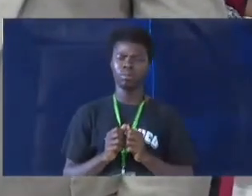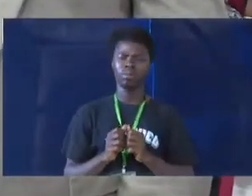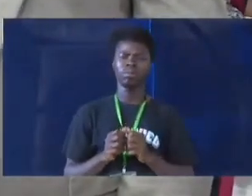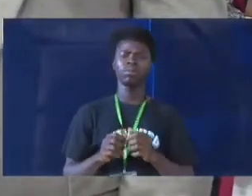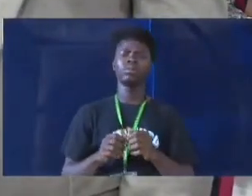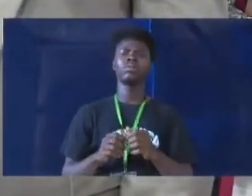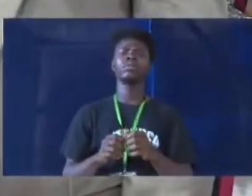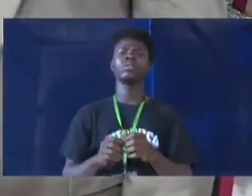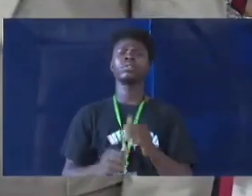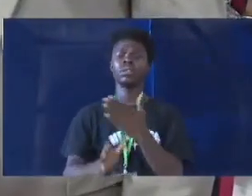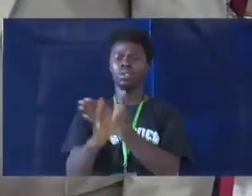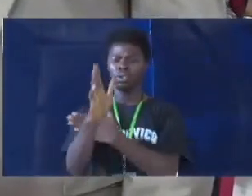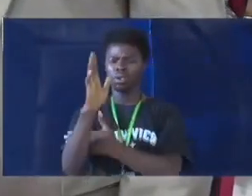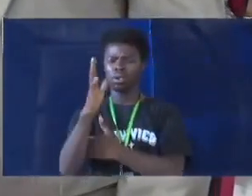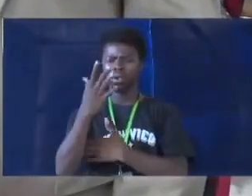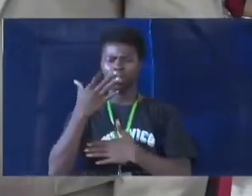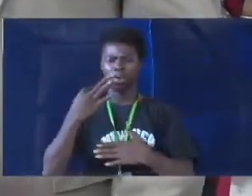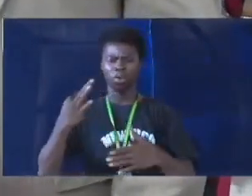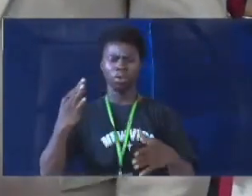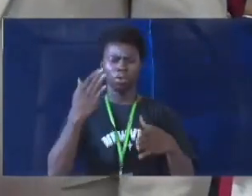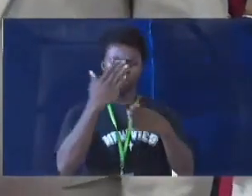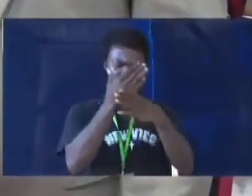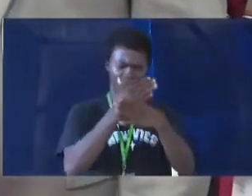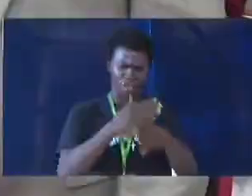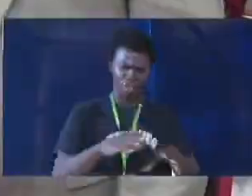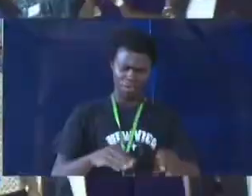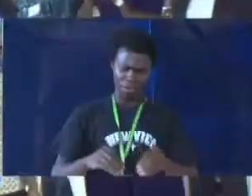God of divine repositioning.